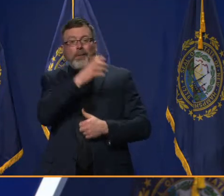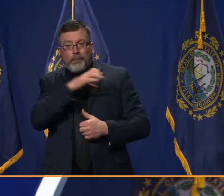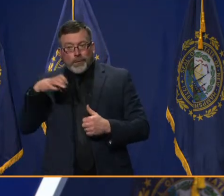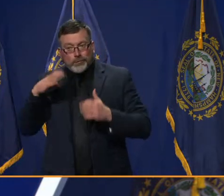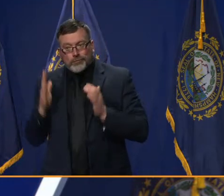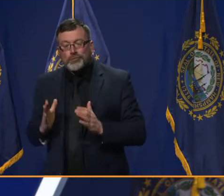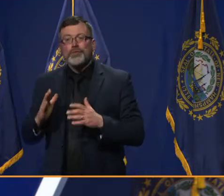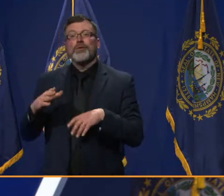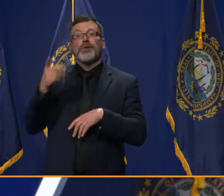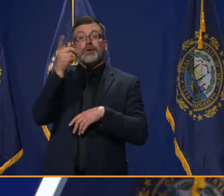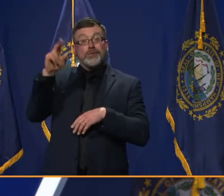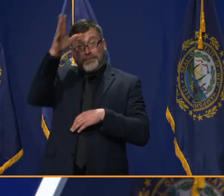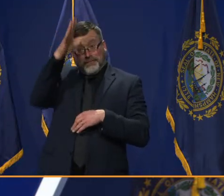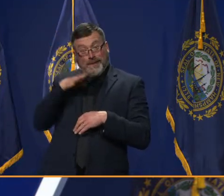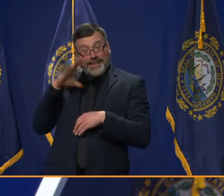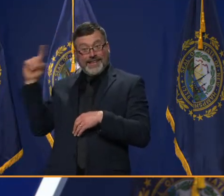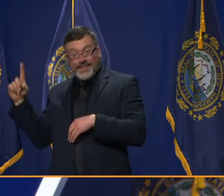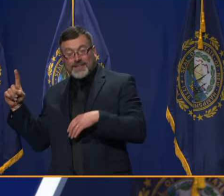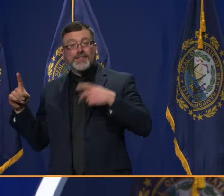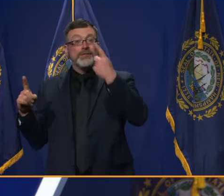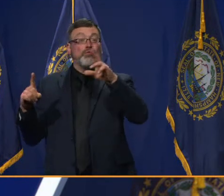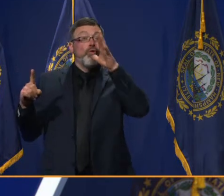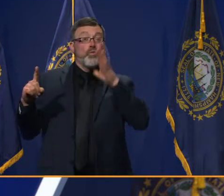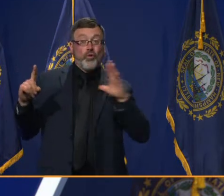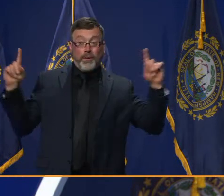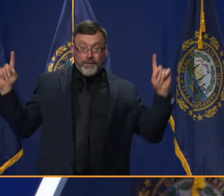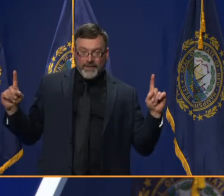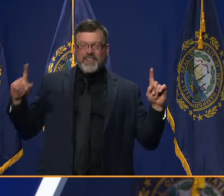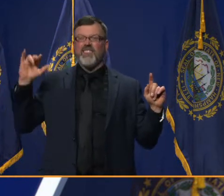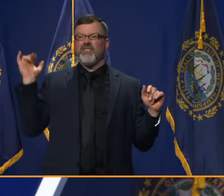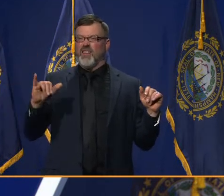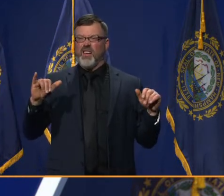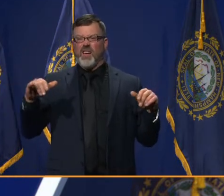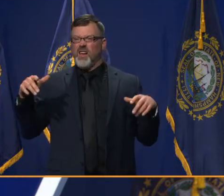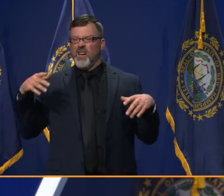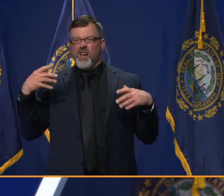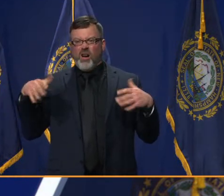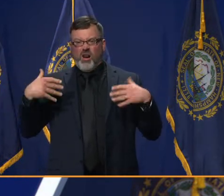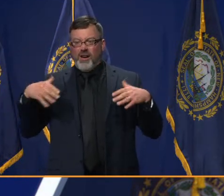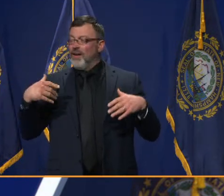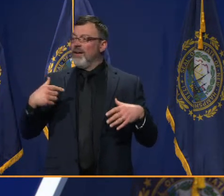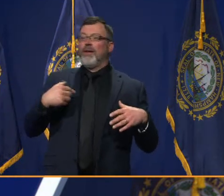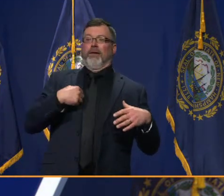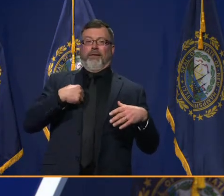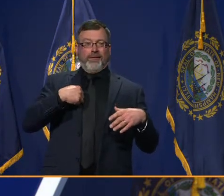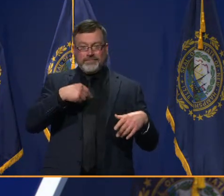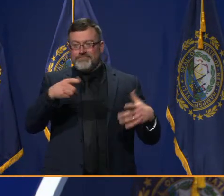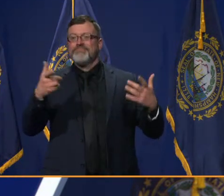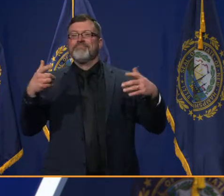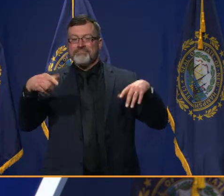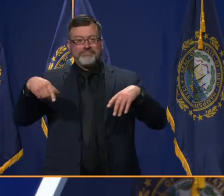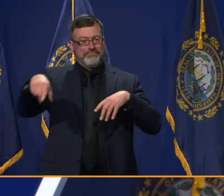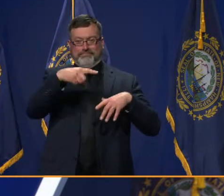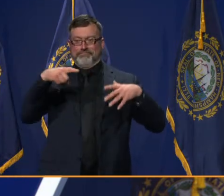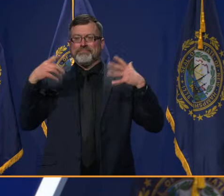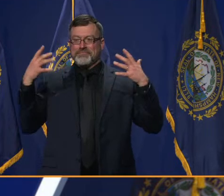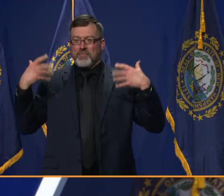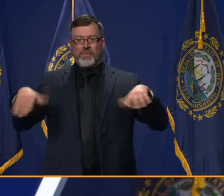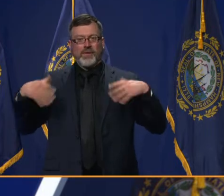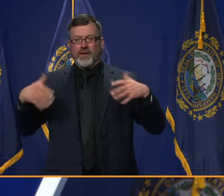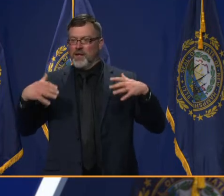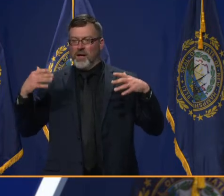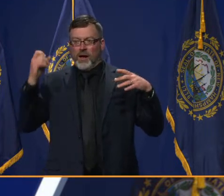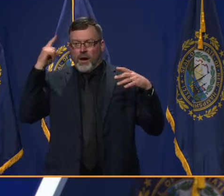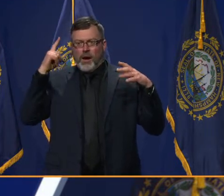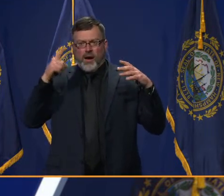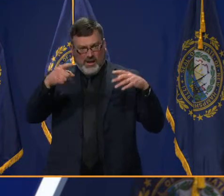course, David here. However, to the hundreds of individuals to make up their teams that have been working around the clock over these